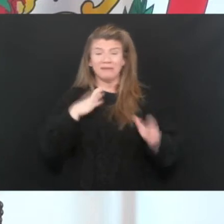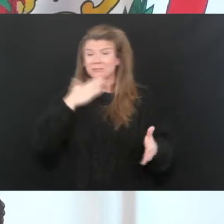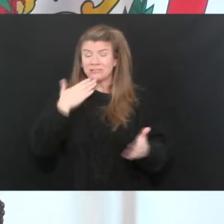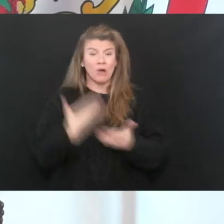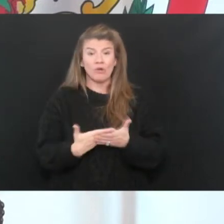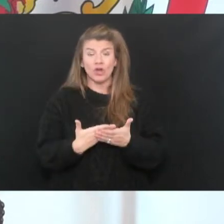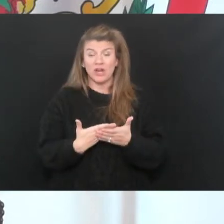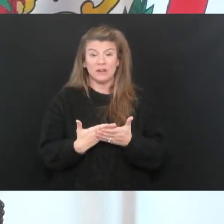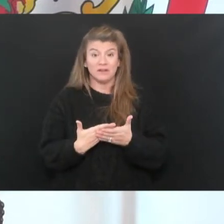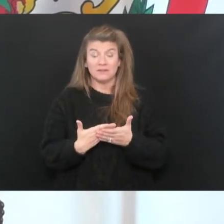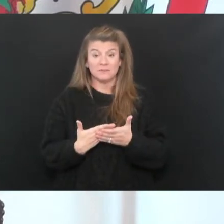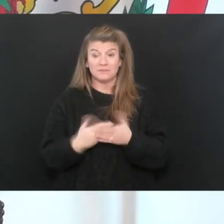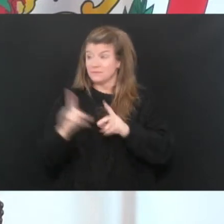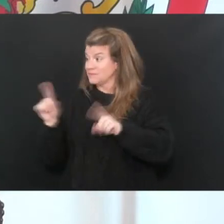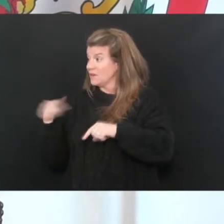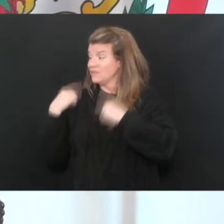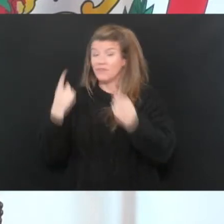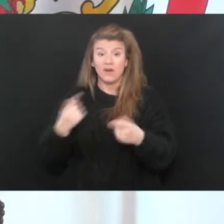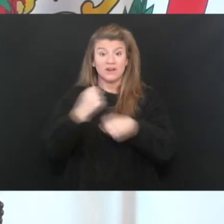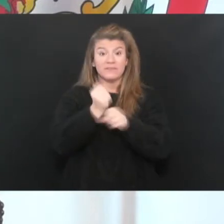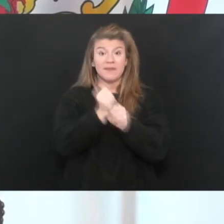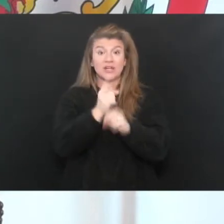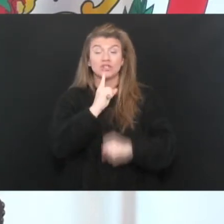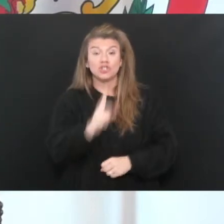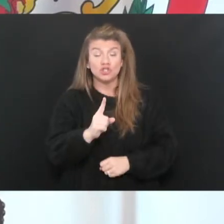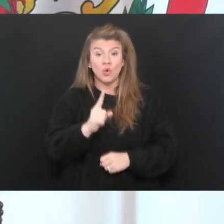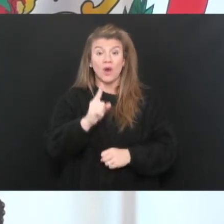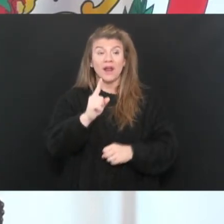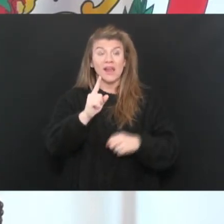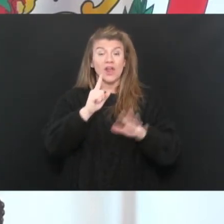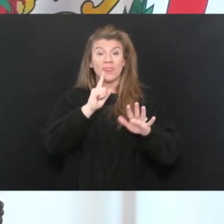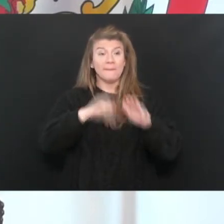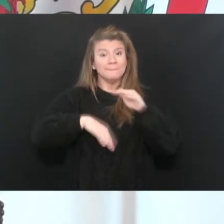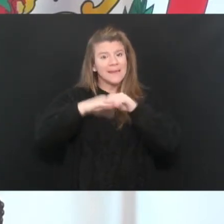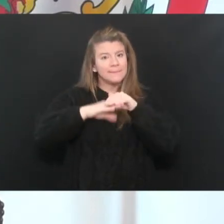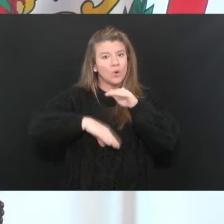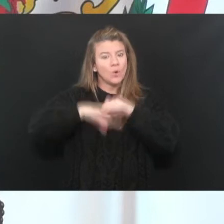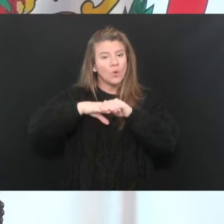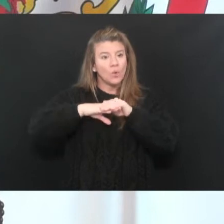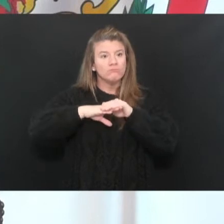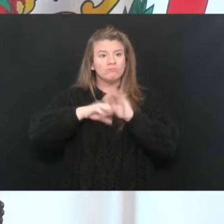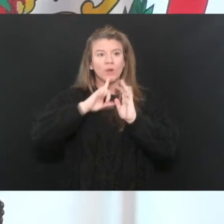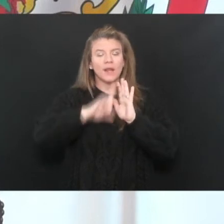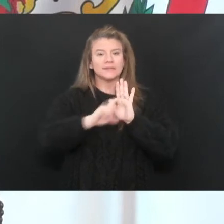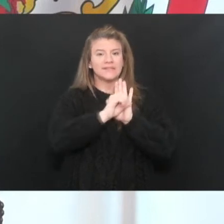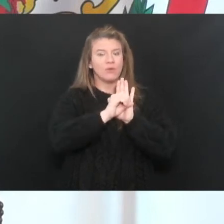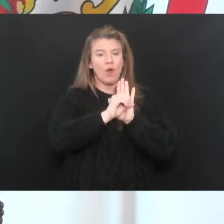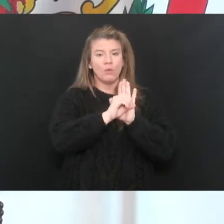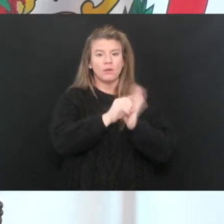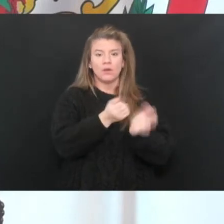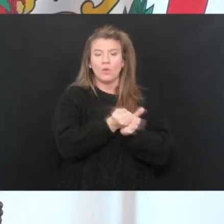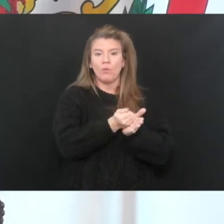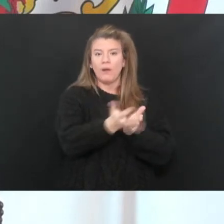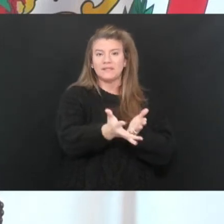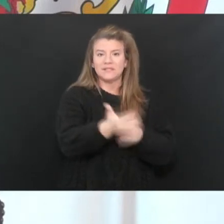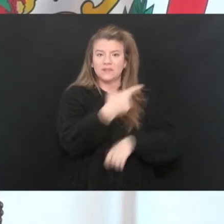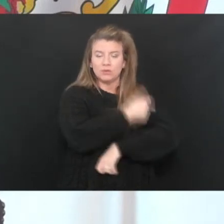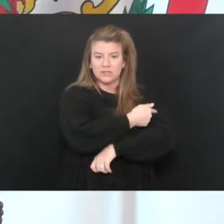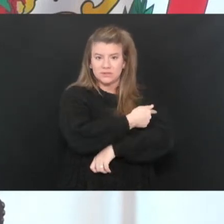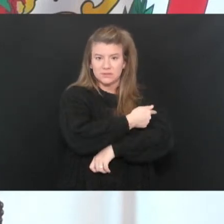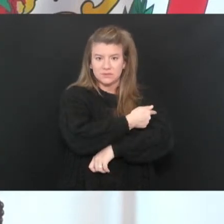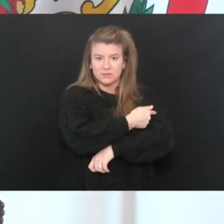at assuring, that the very, very minimal, if not zero, of the doses that we